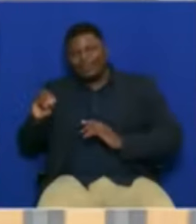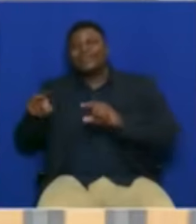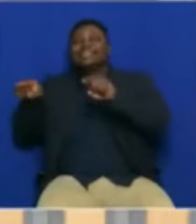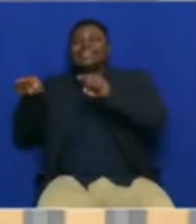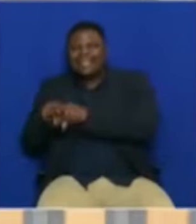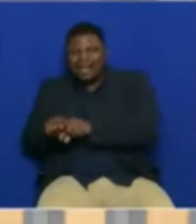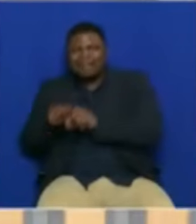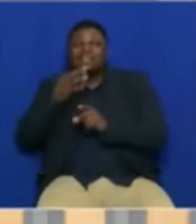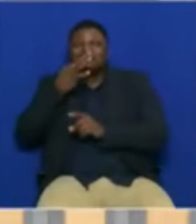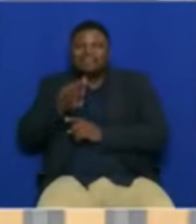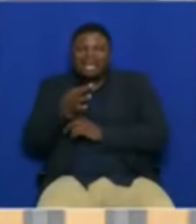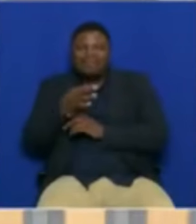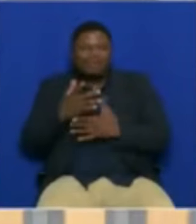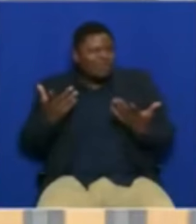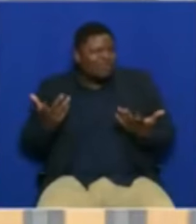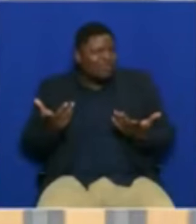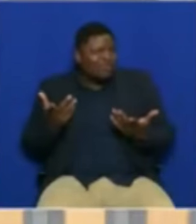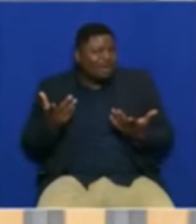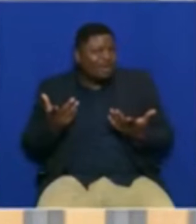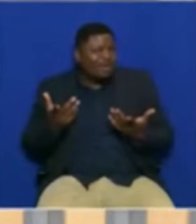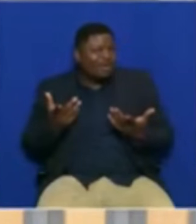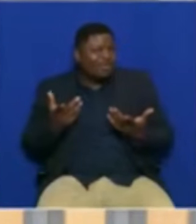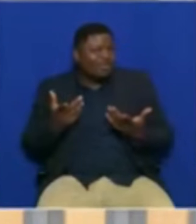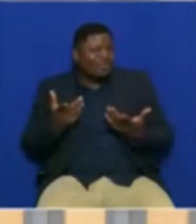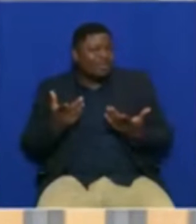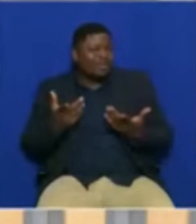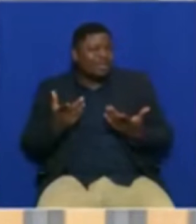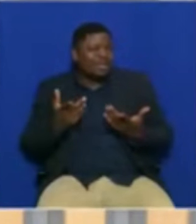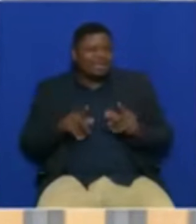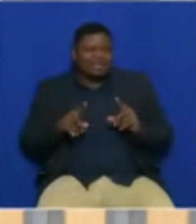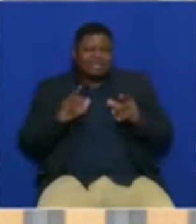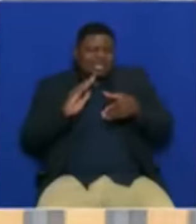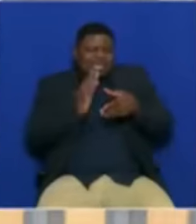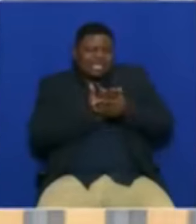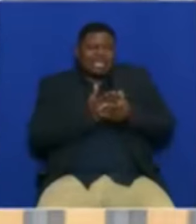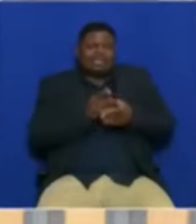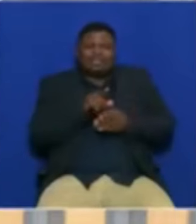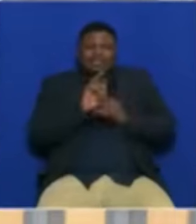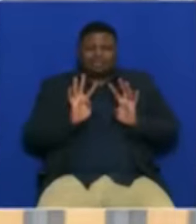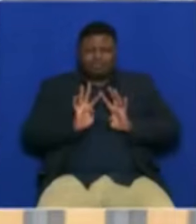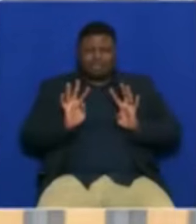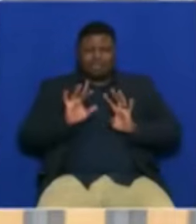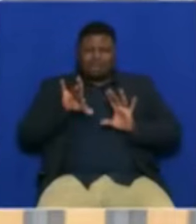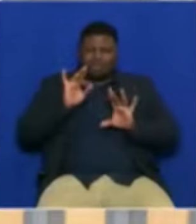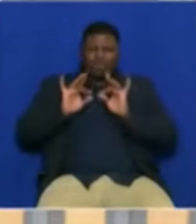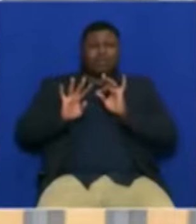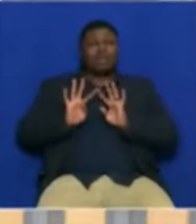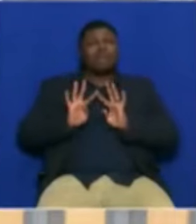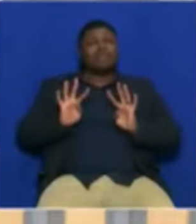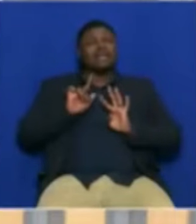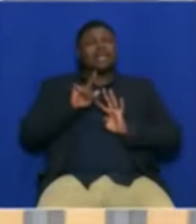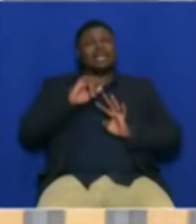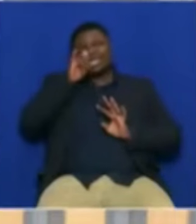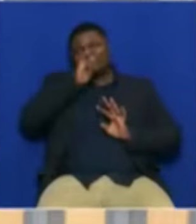with regards to this panel? Where's the criminality?